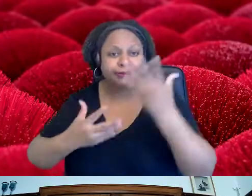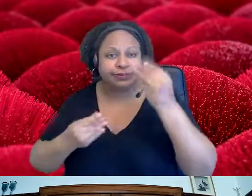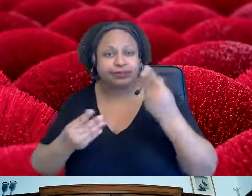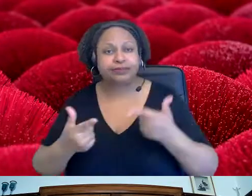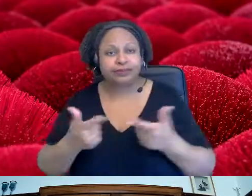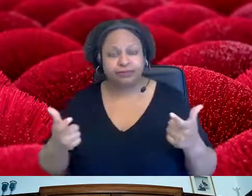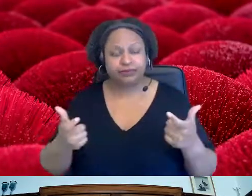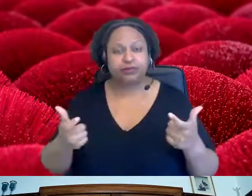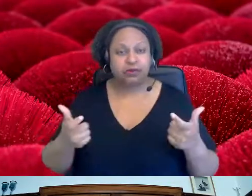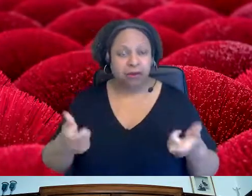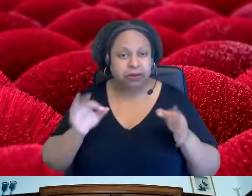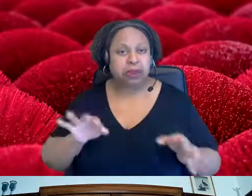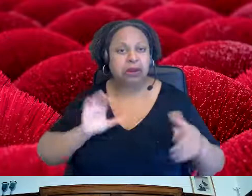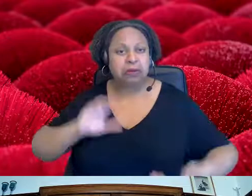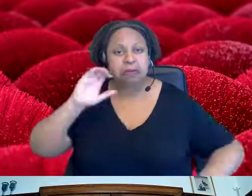and decided to work with them.